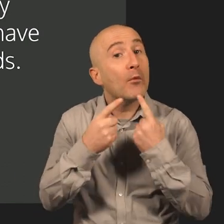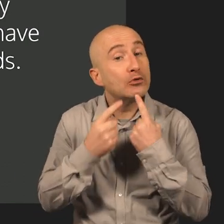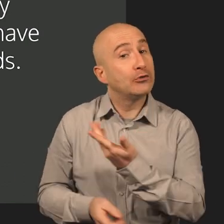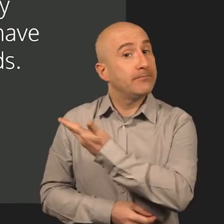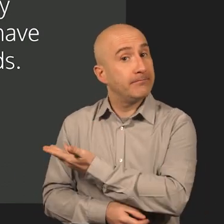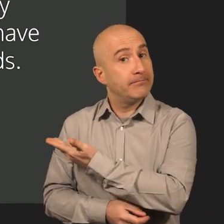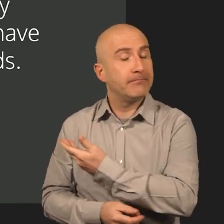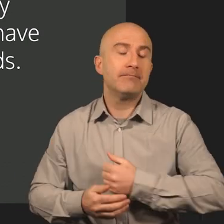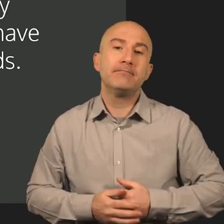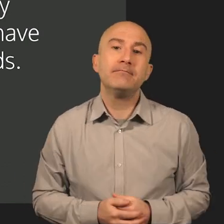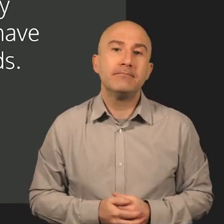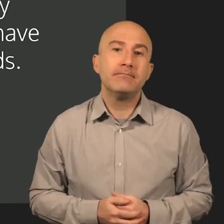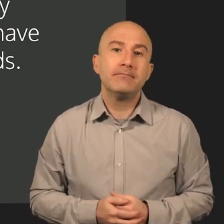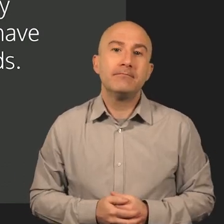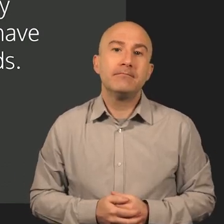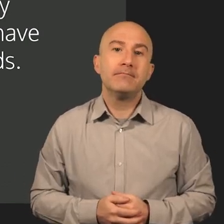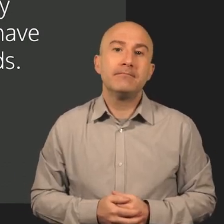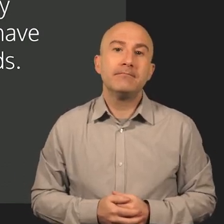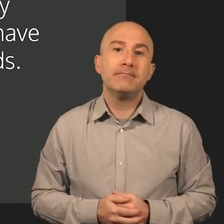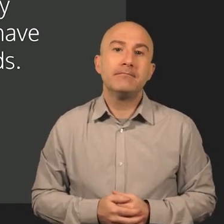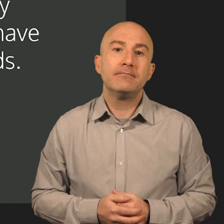more information, visit